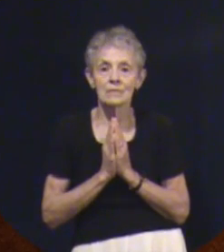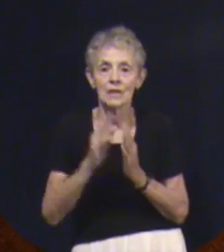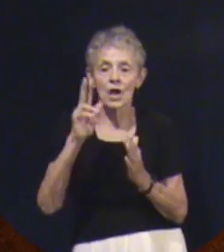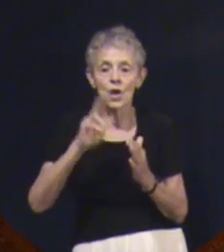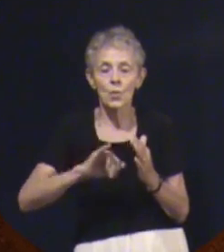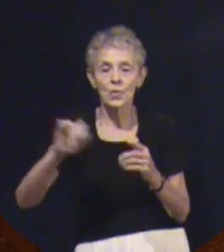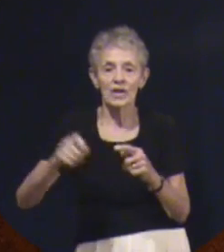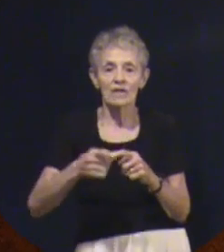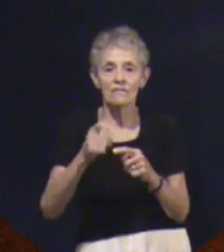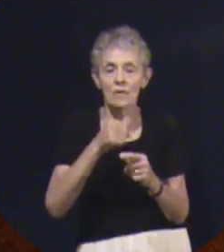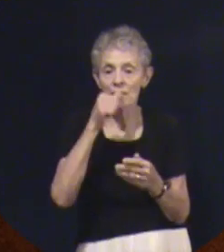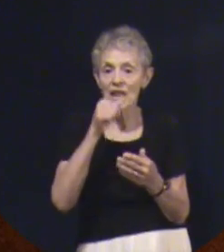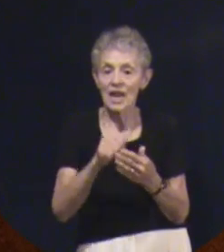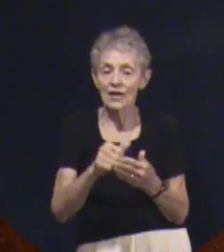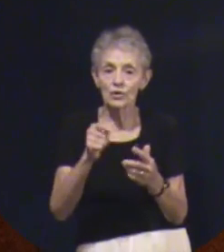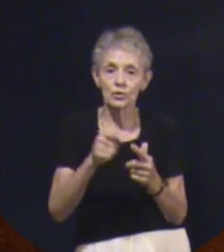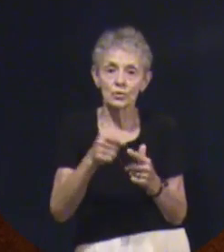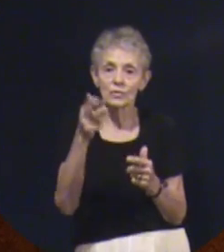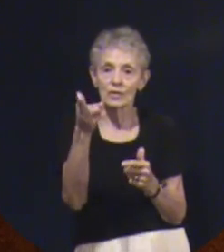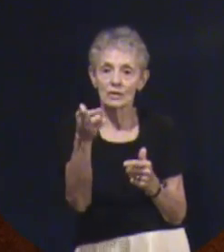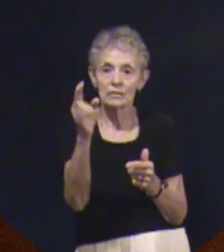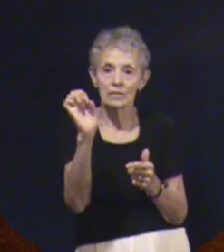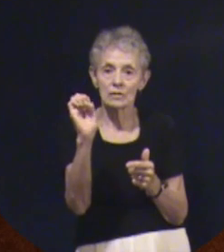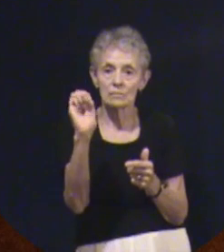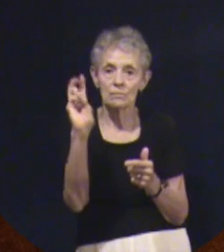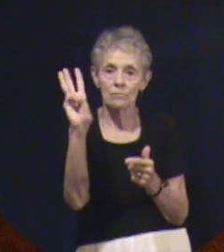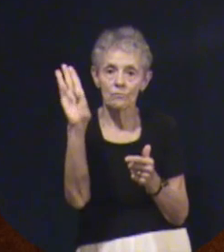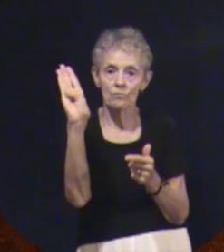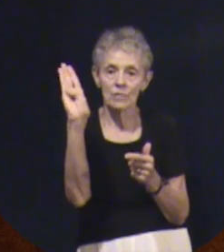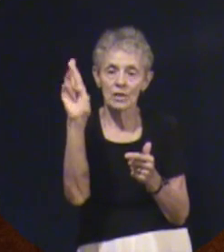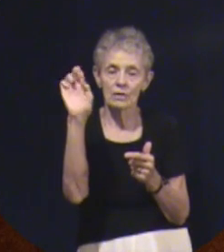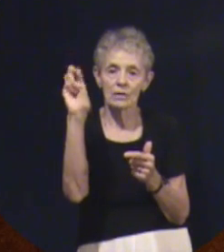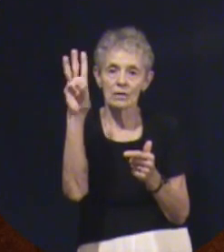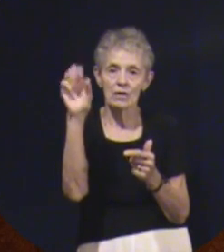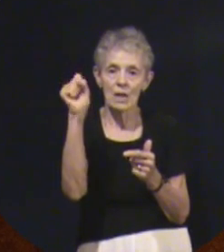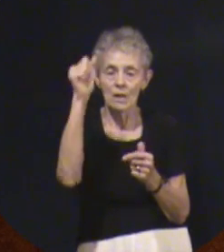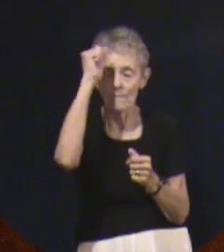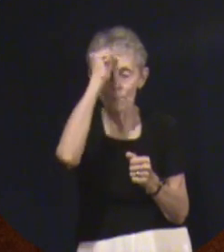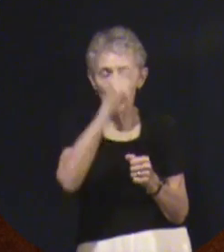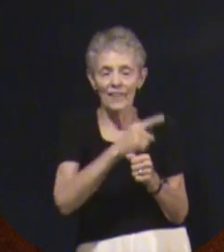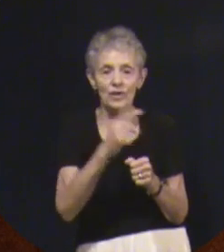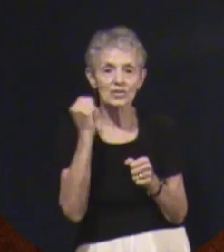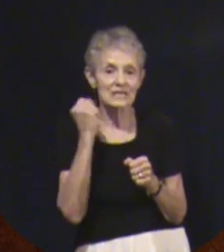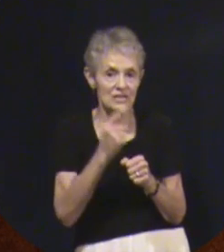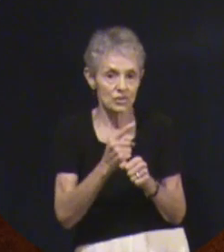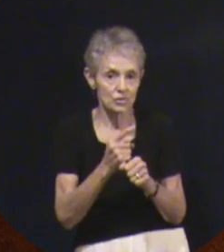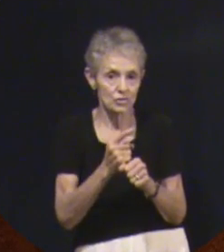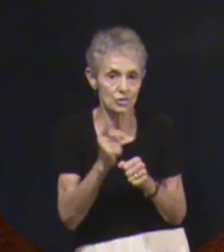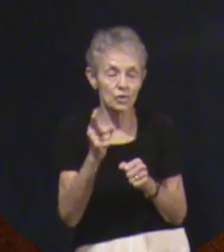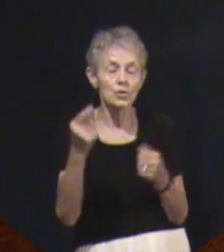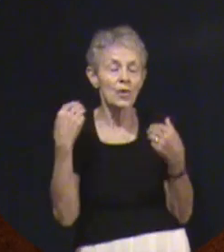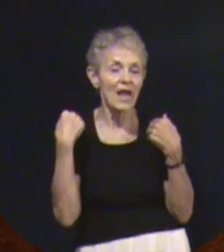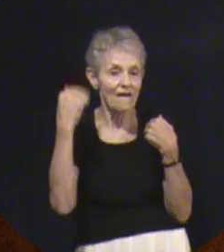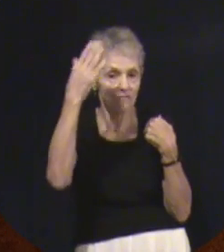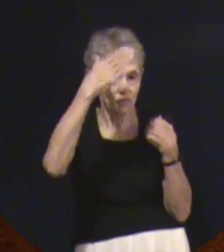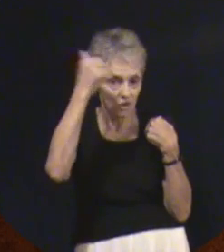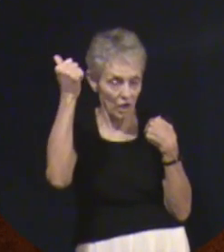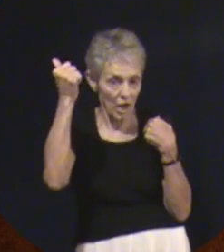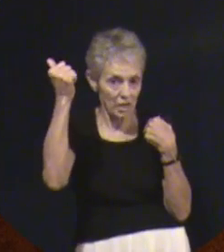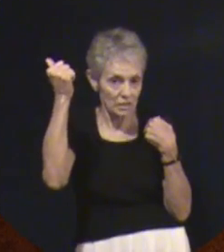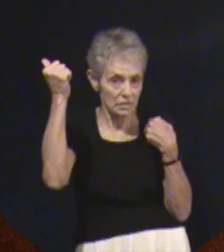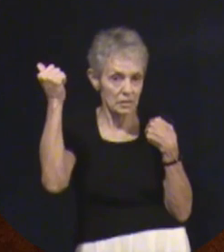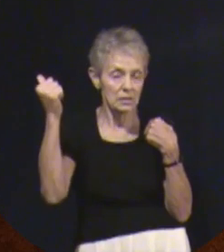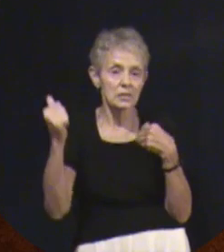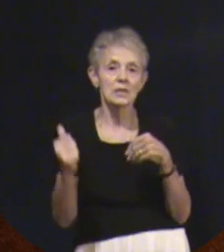A reading from the letter to the Hebrews. Brothers and sisters, you have forgotten the